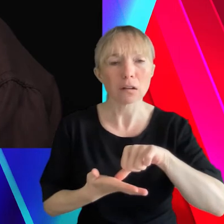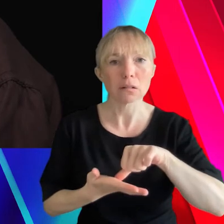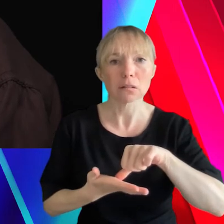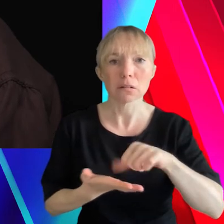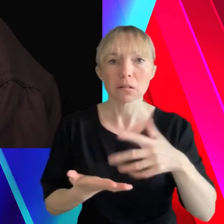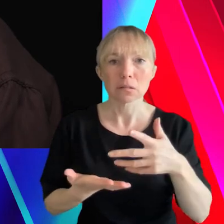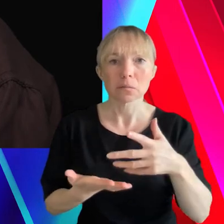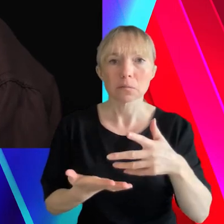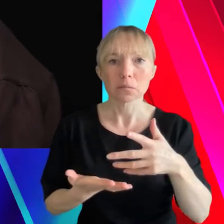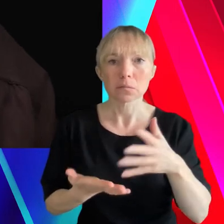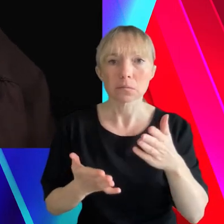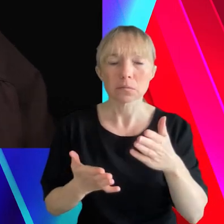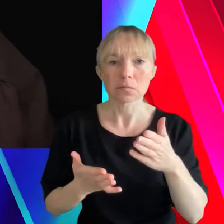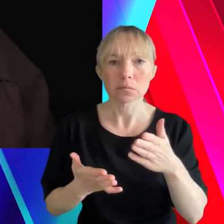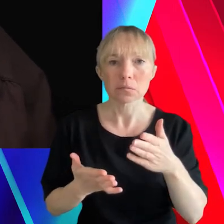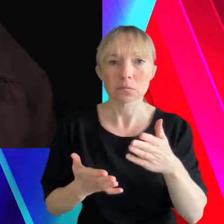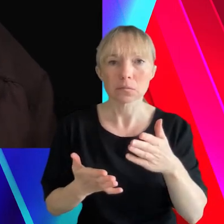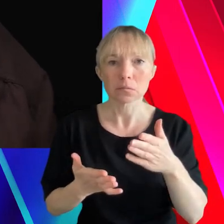by you went